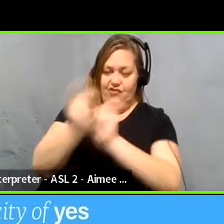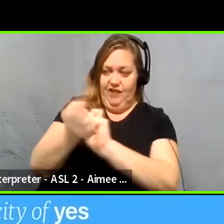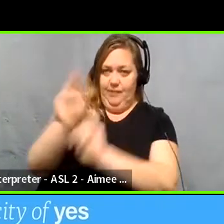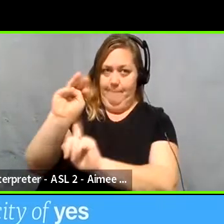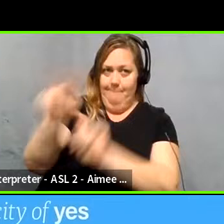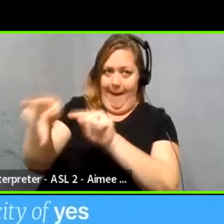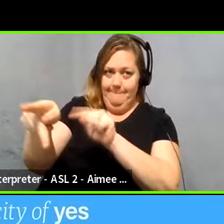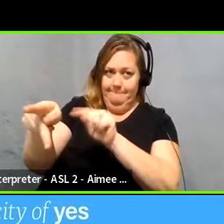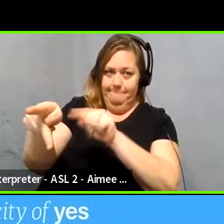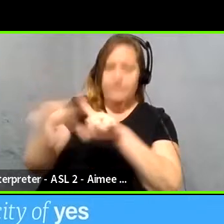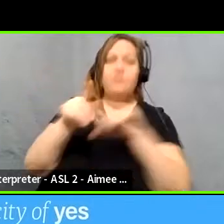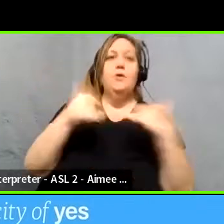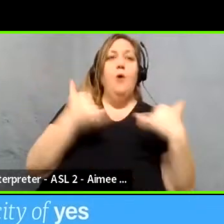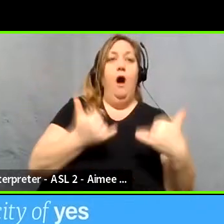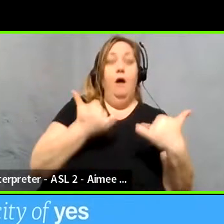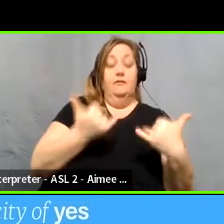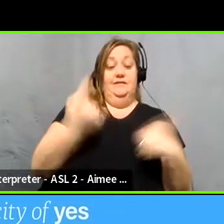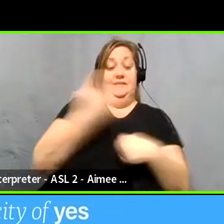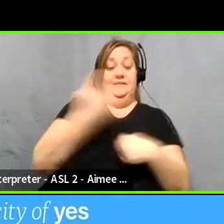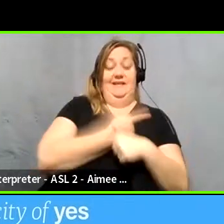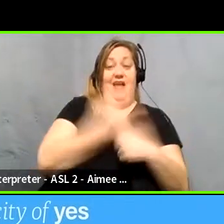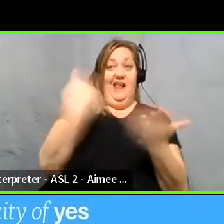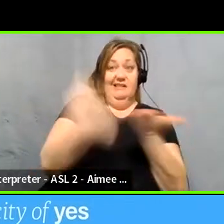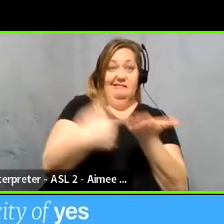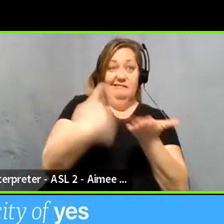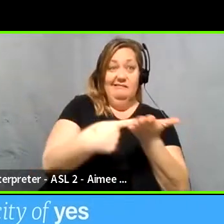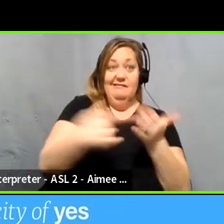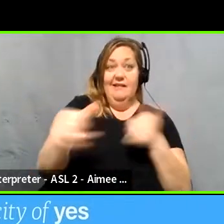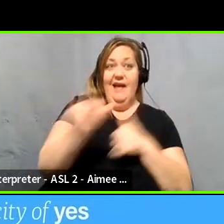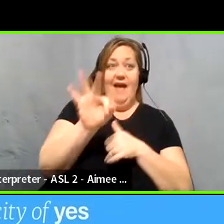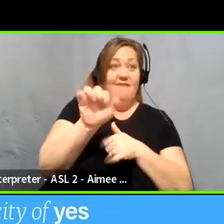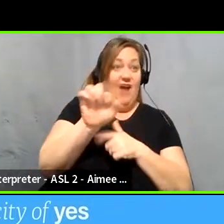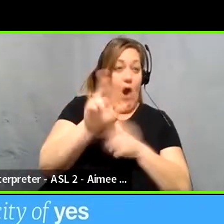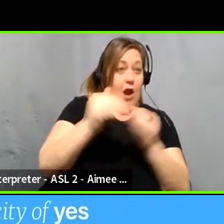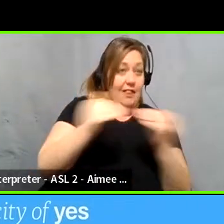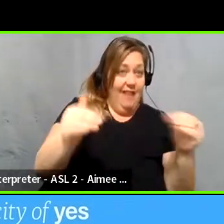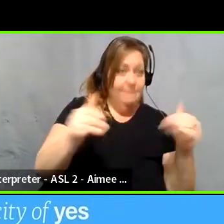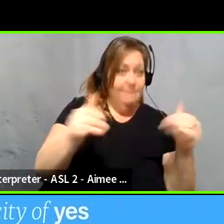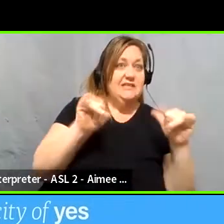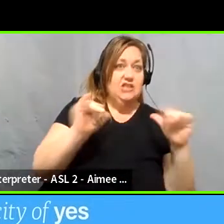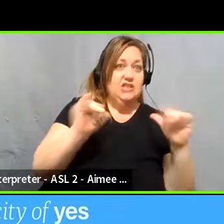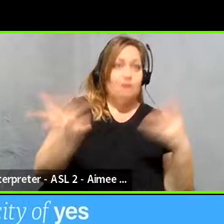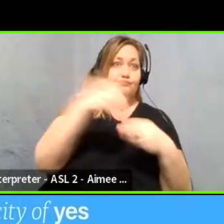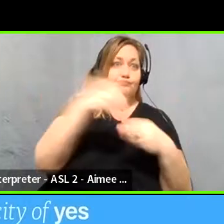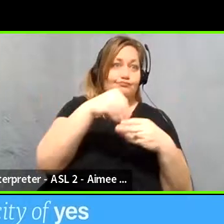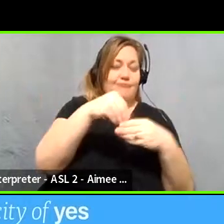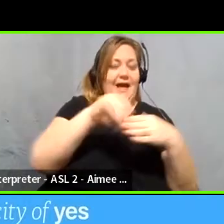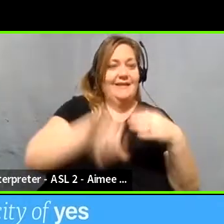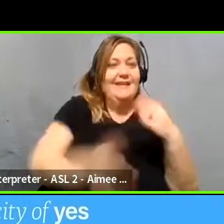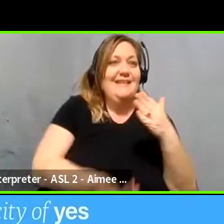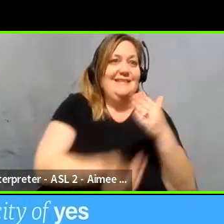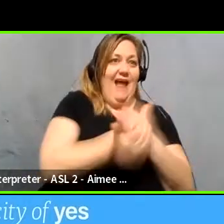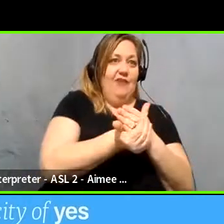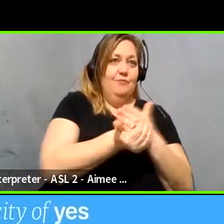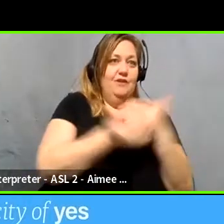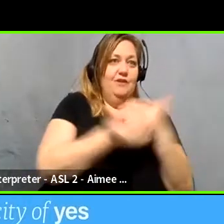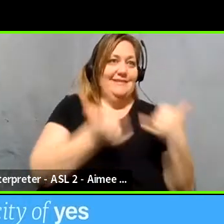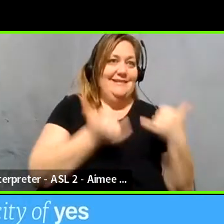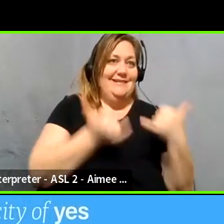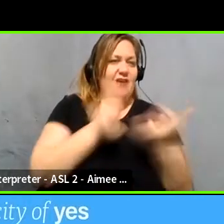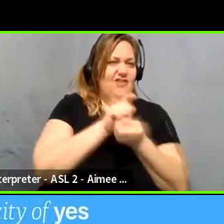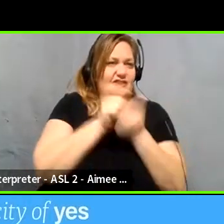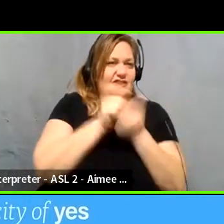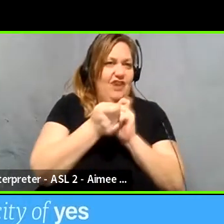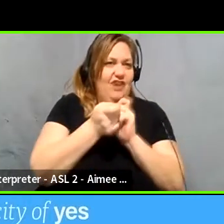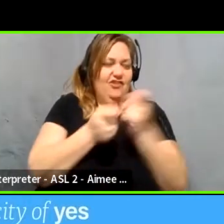districts that are in place today and the same FAR levels will still be relevant. Um, even if HO passes, it's just, just changing